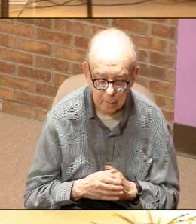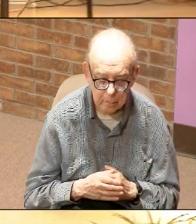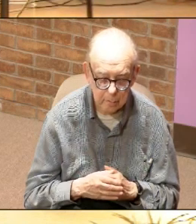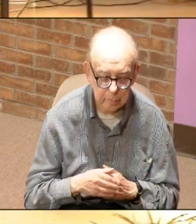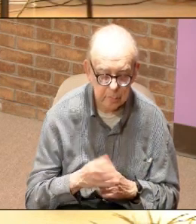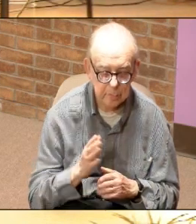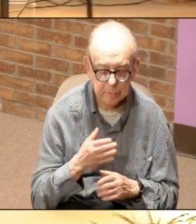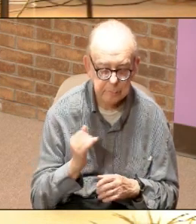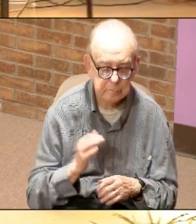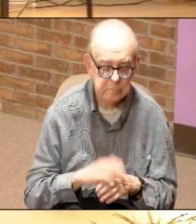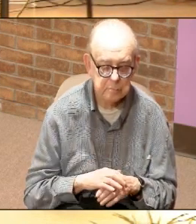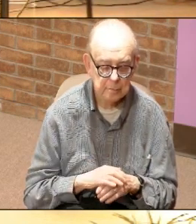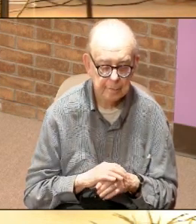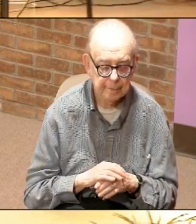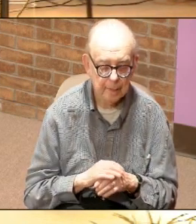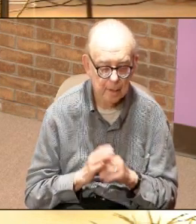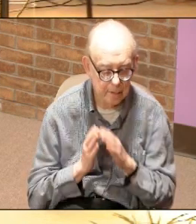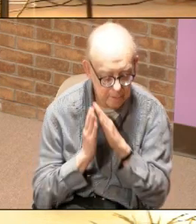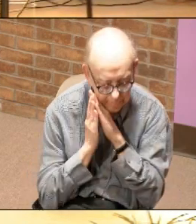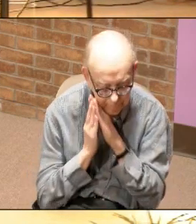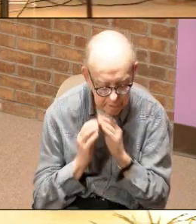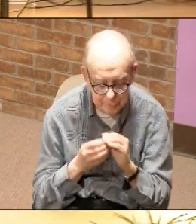He is better than a sleep number,